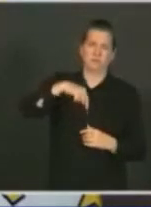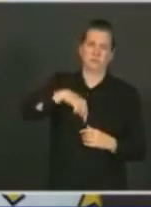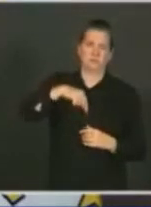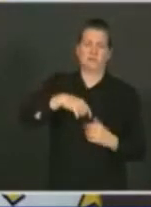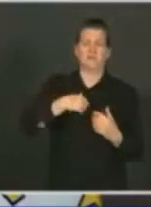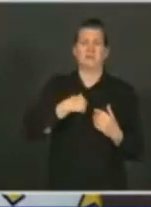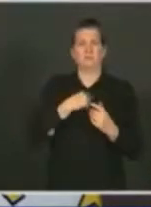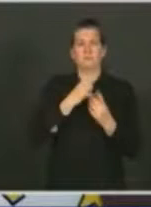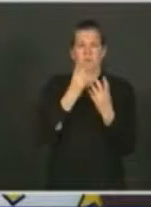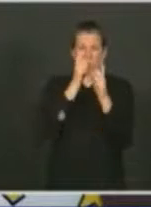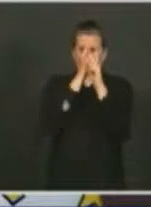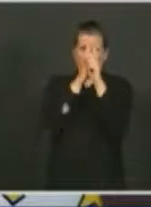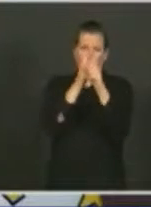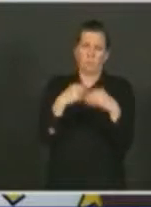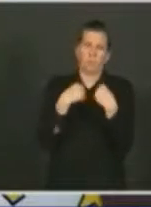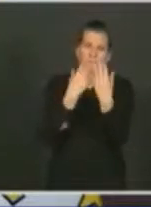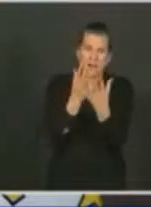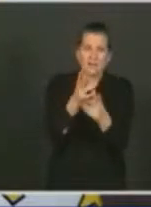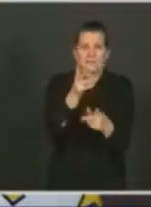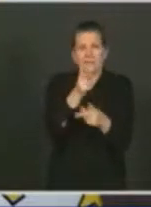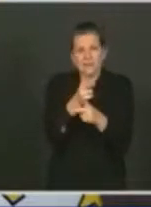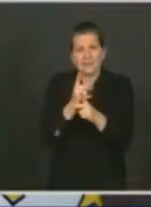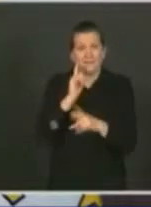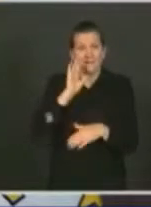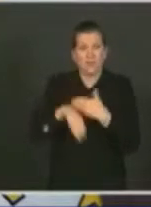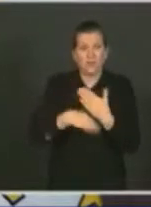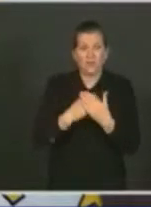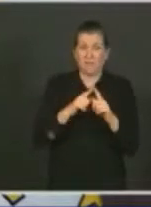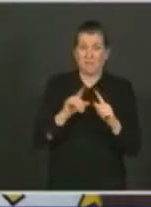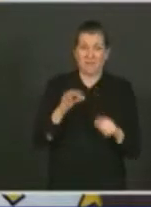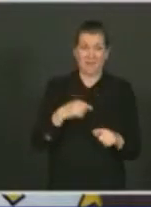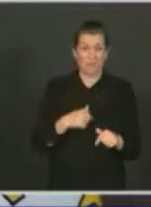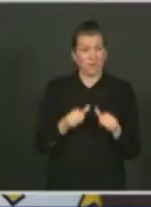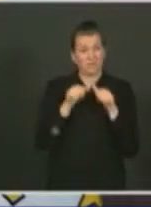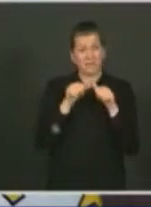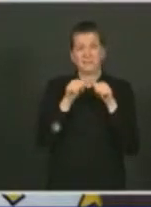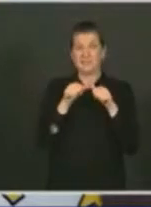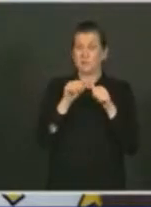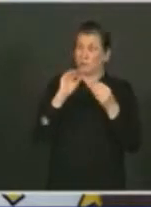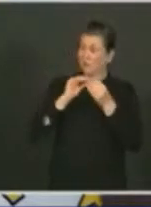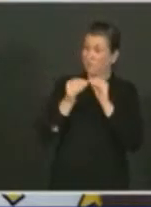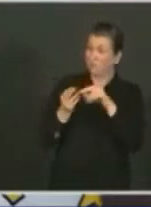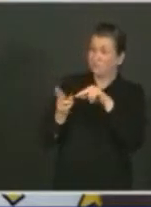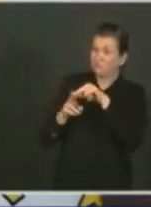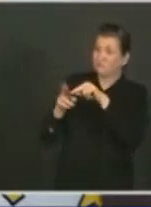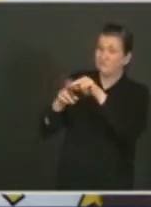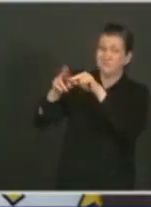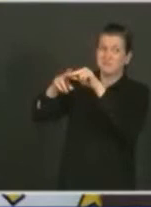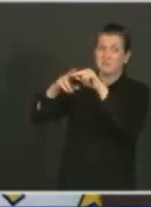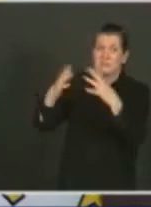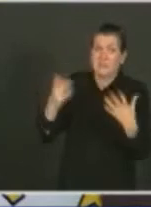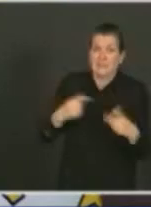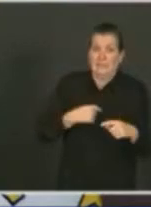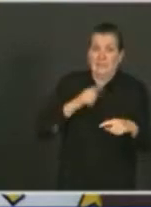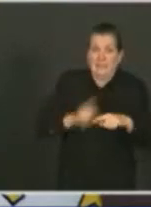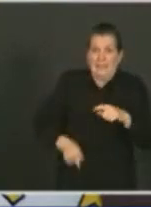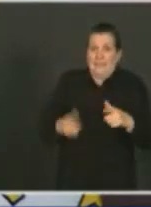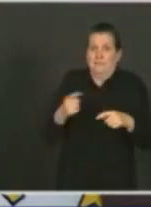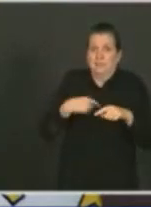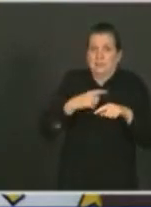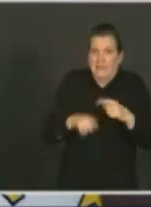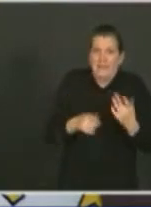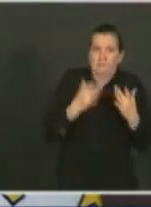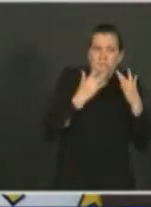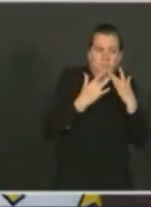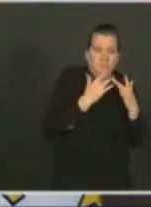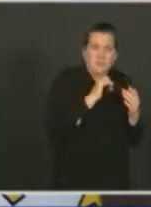pandemic. But if we in Rhode Island continue on our current trajectory, we will outstrip our hospital's capacity, and we will need to open